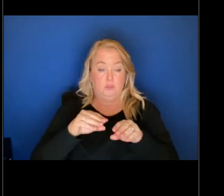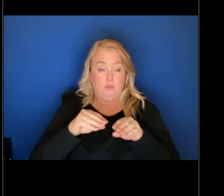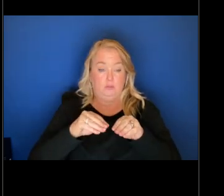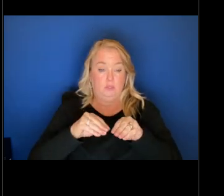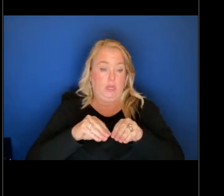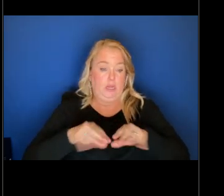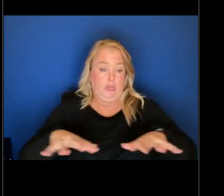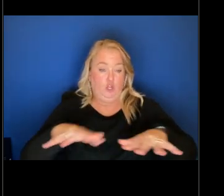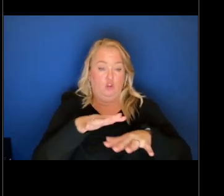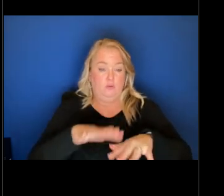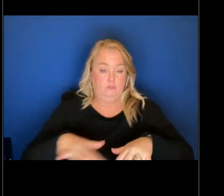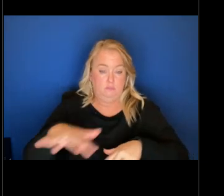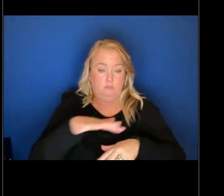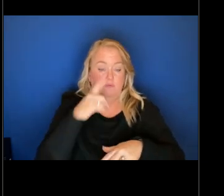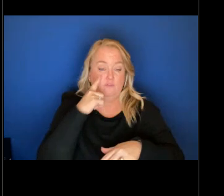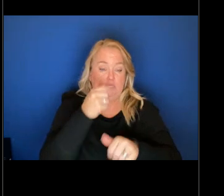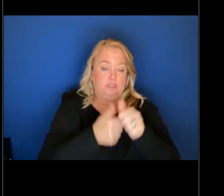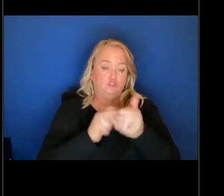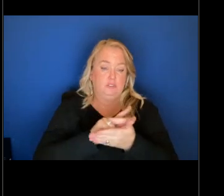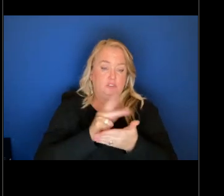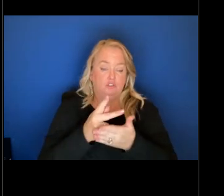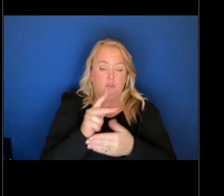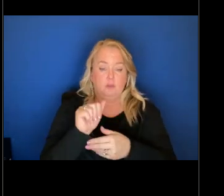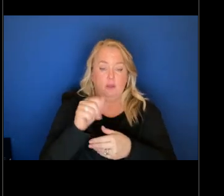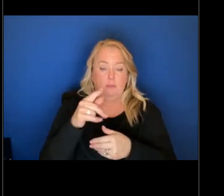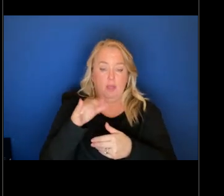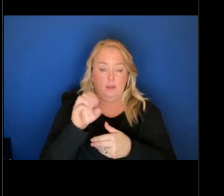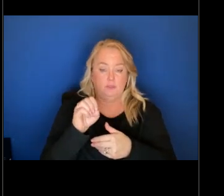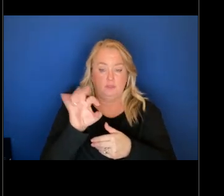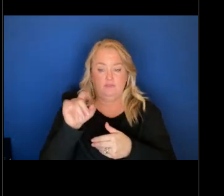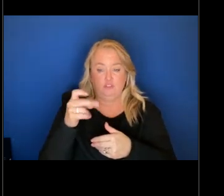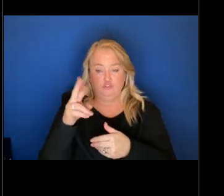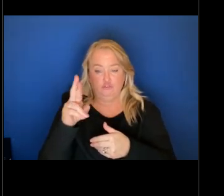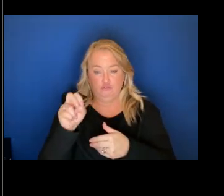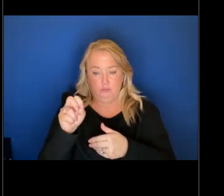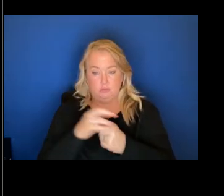space at each kitchen appliance or fixture.